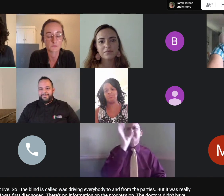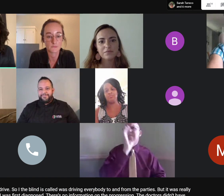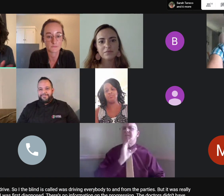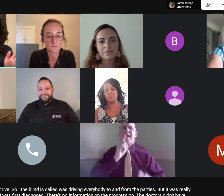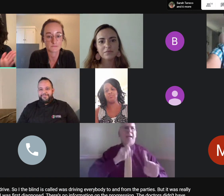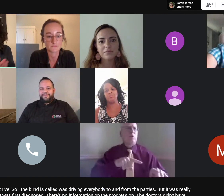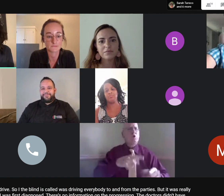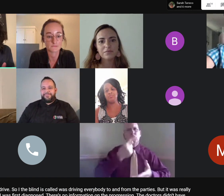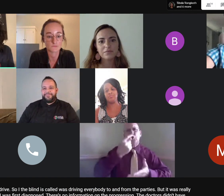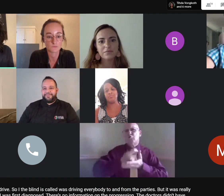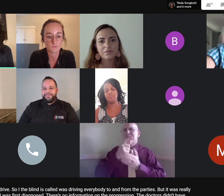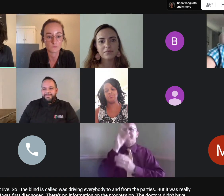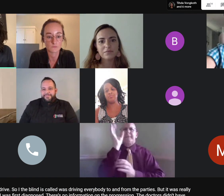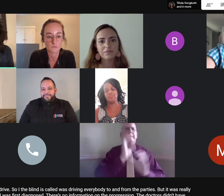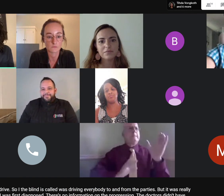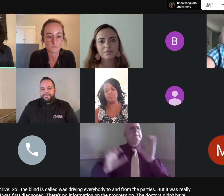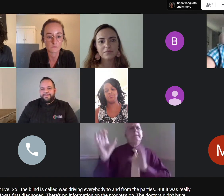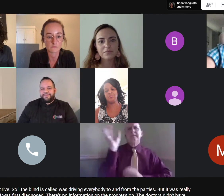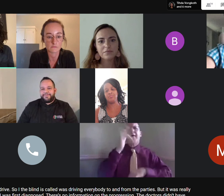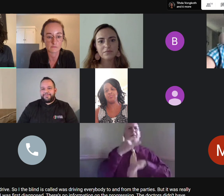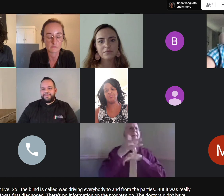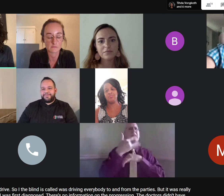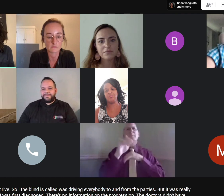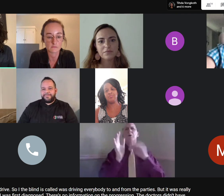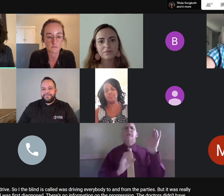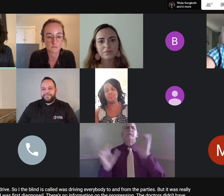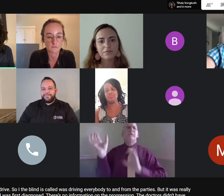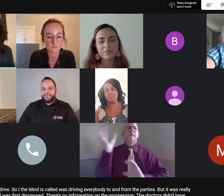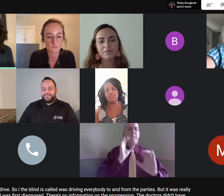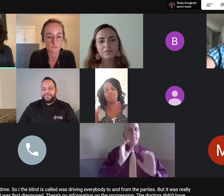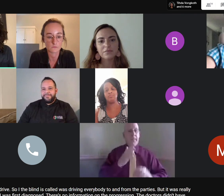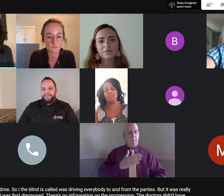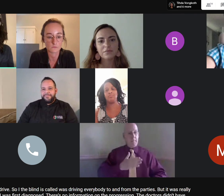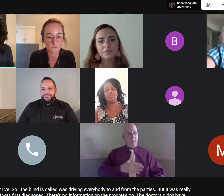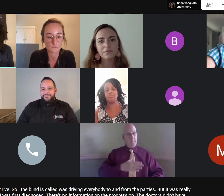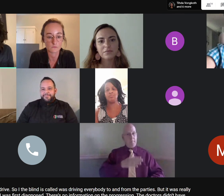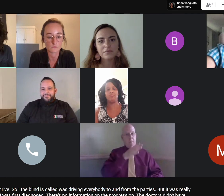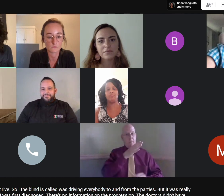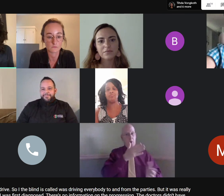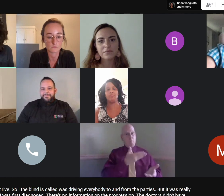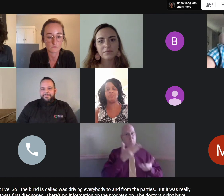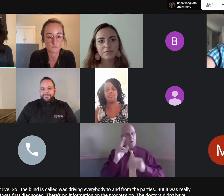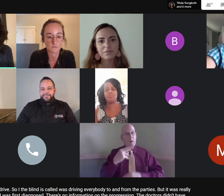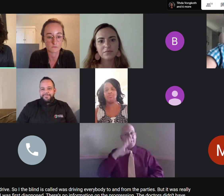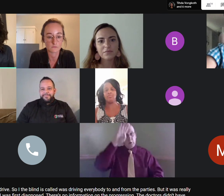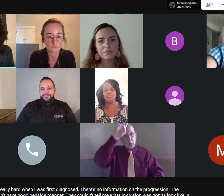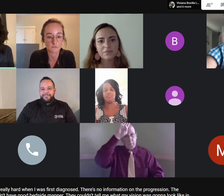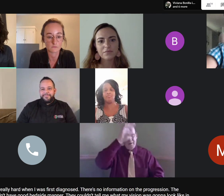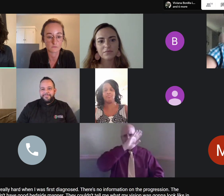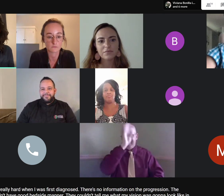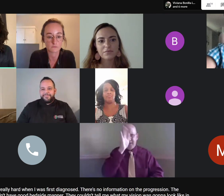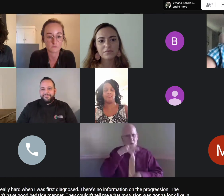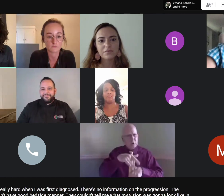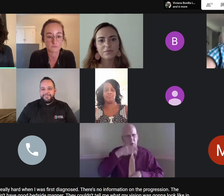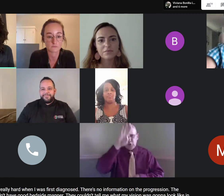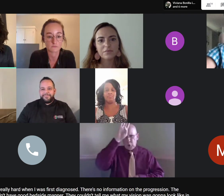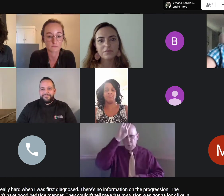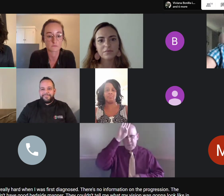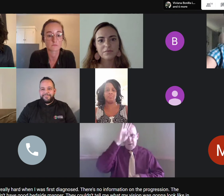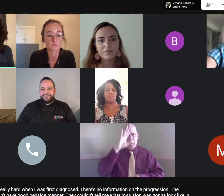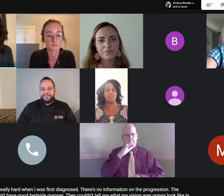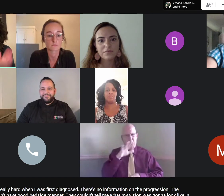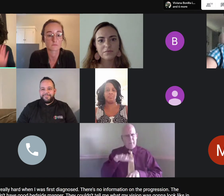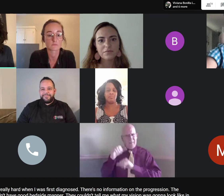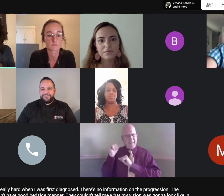for treatment, like what is out there. And she took us to Cuba. We had never gone to Cuba. She had immigrated when she was